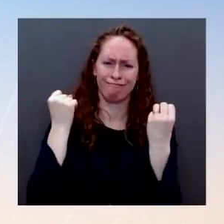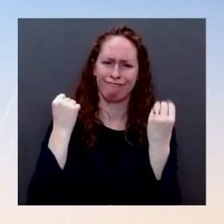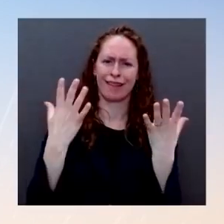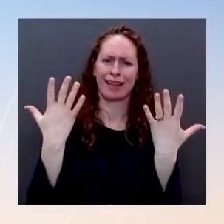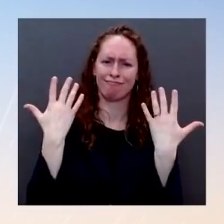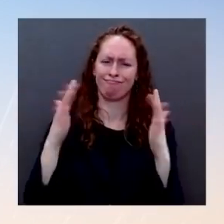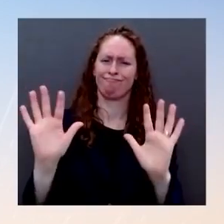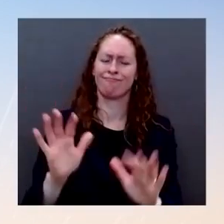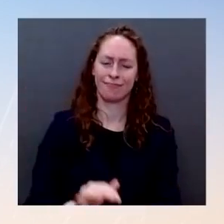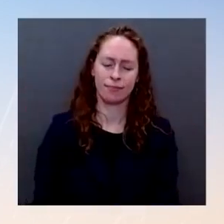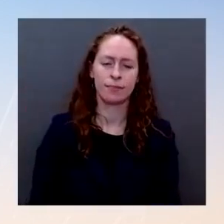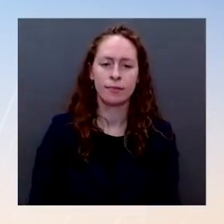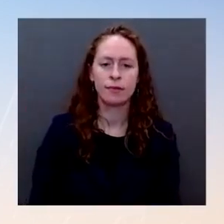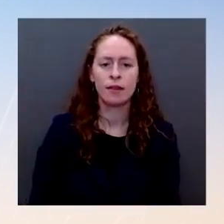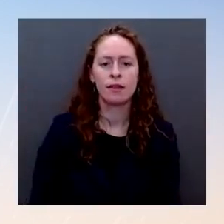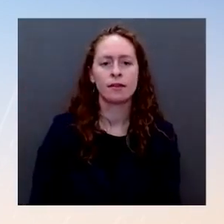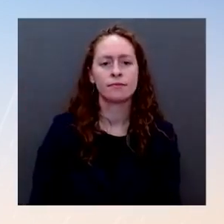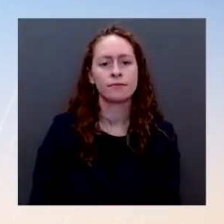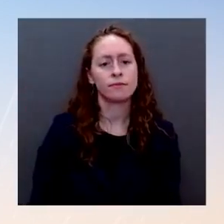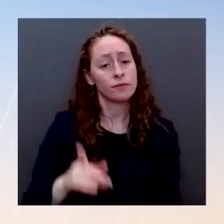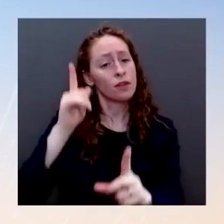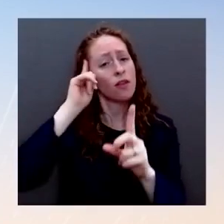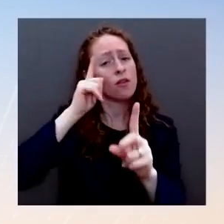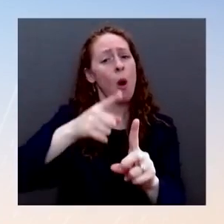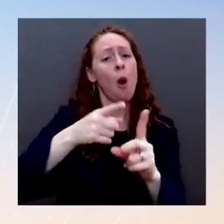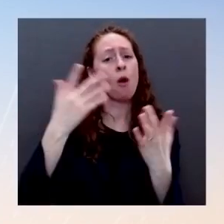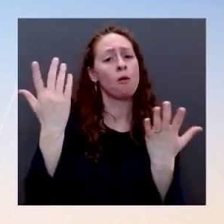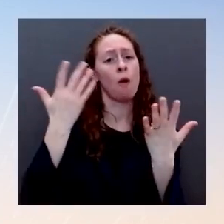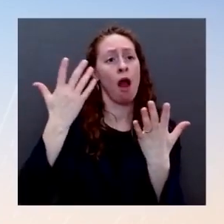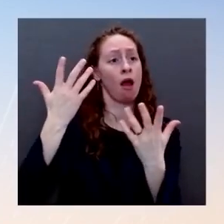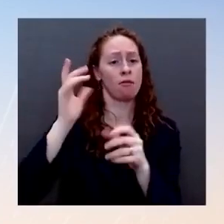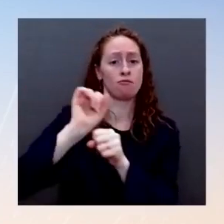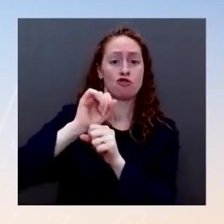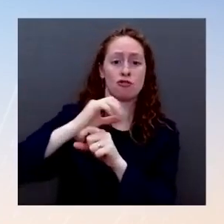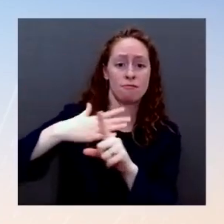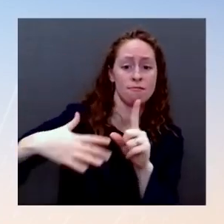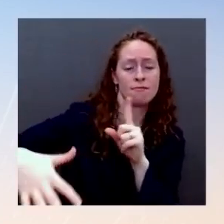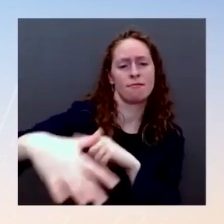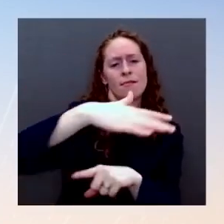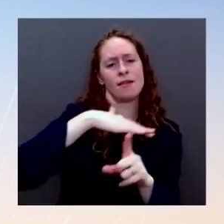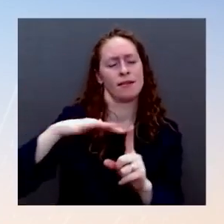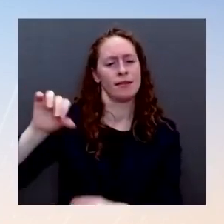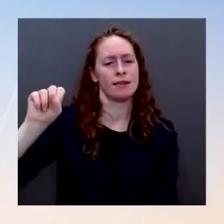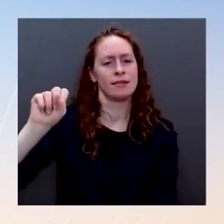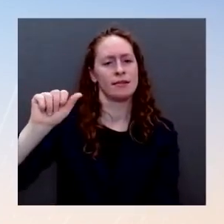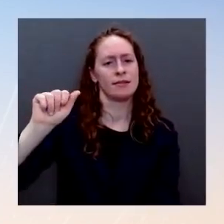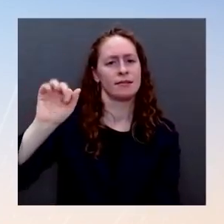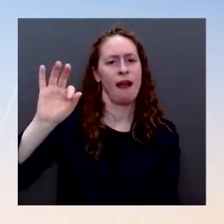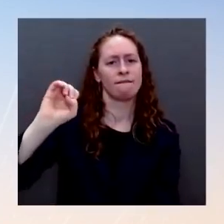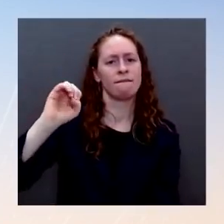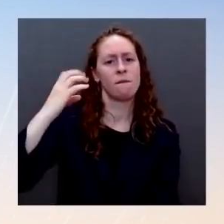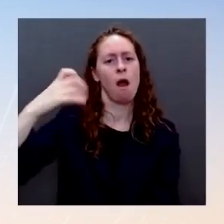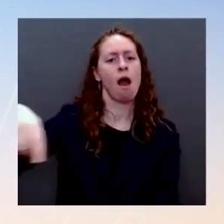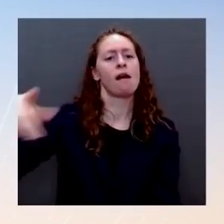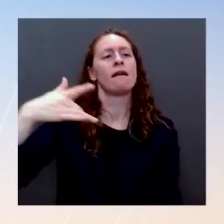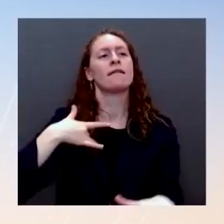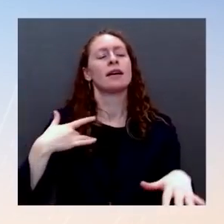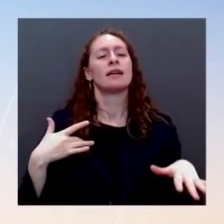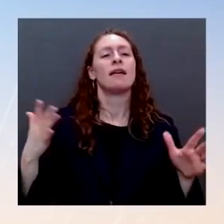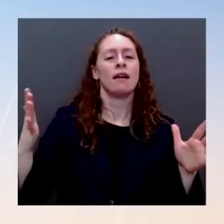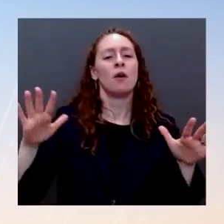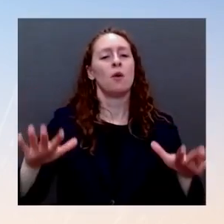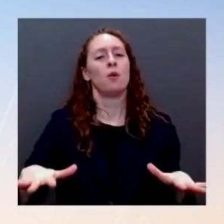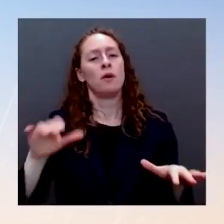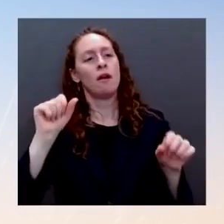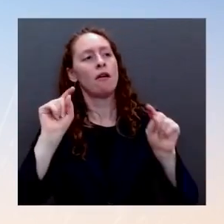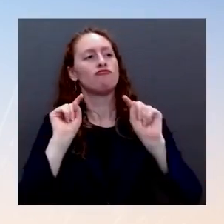workplaces safer, to provide more security to people. If you look at the data that just came out this morning, JOLTS, that was a shout out to Bloomberg, they'll